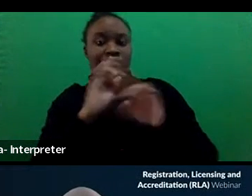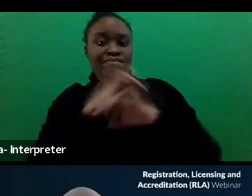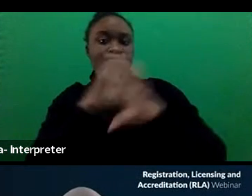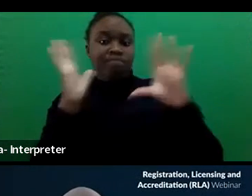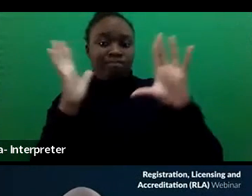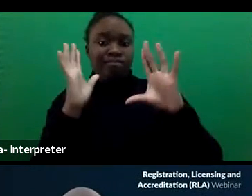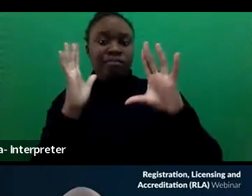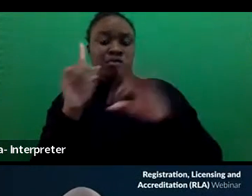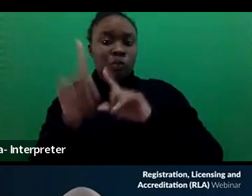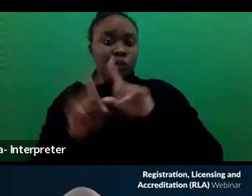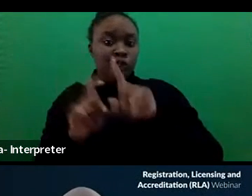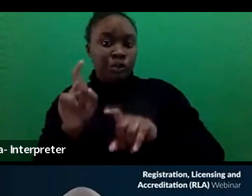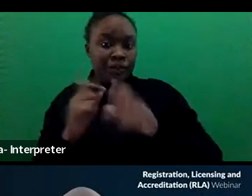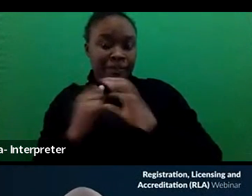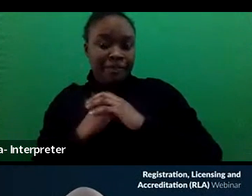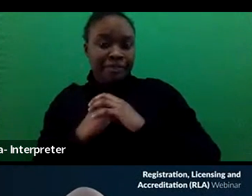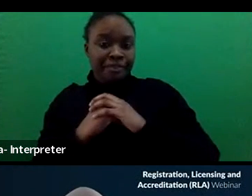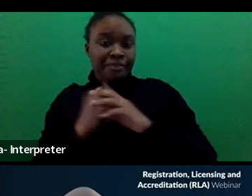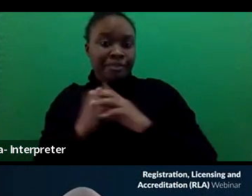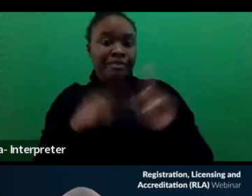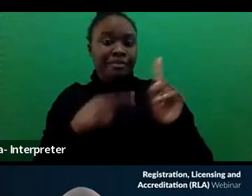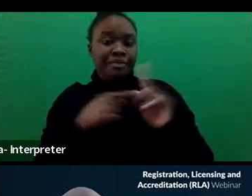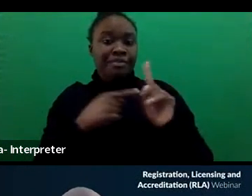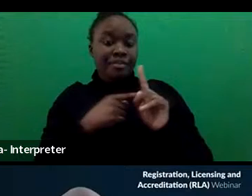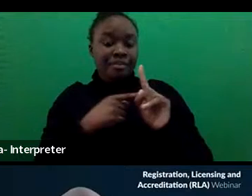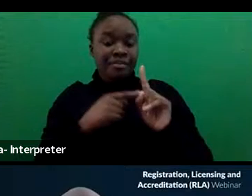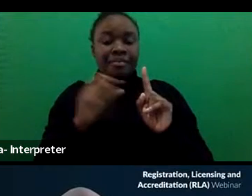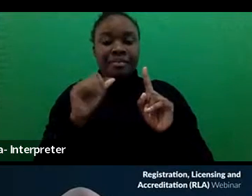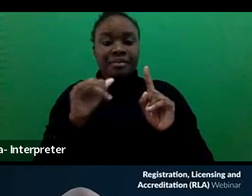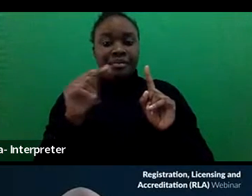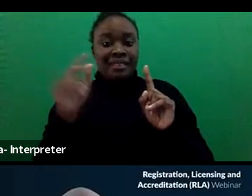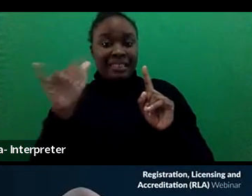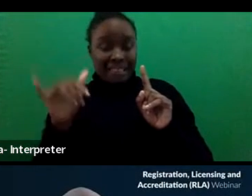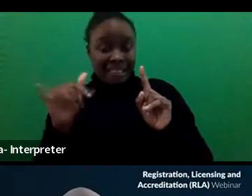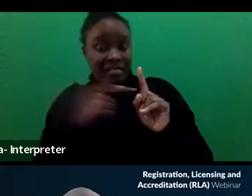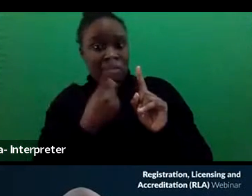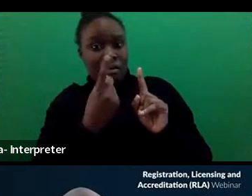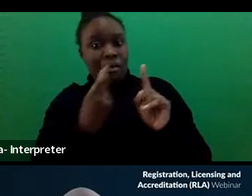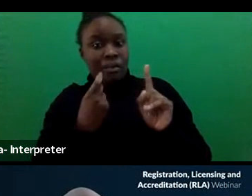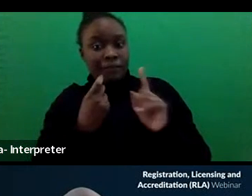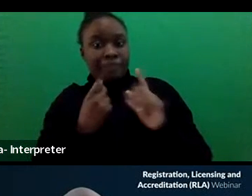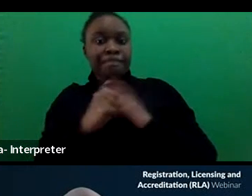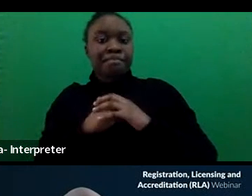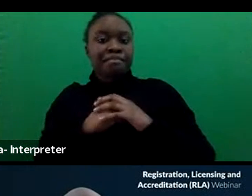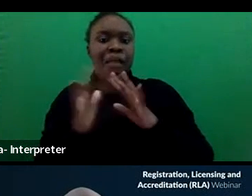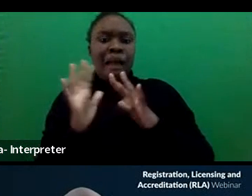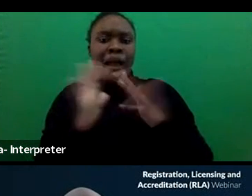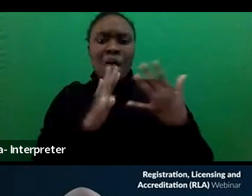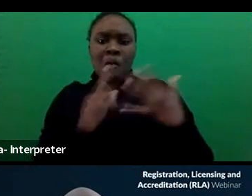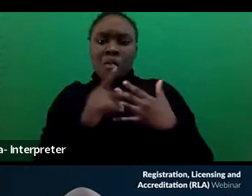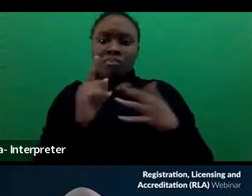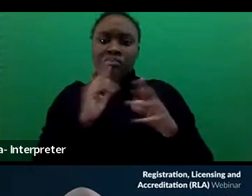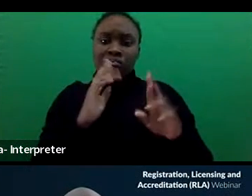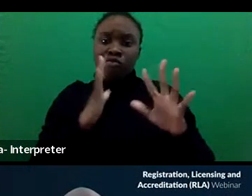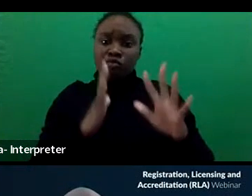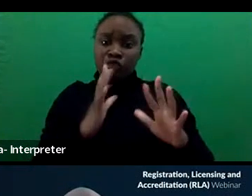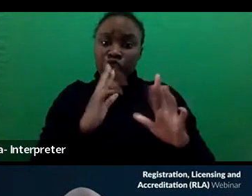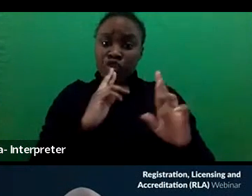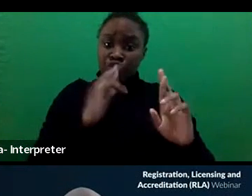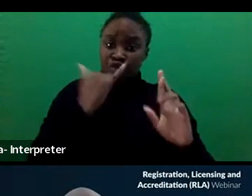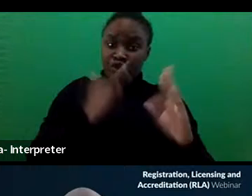I received a question from Sin. Sin is asking, how do reporters check if they are registered